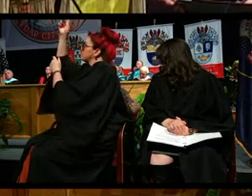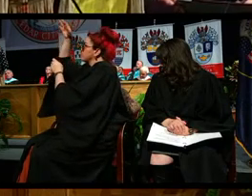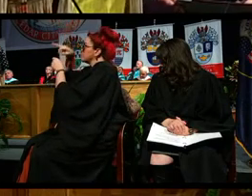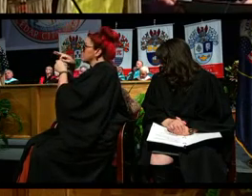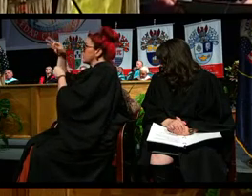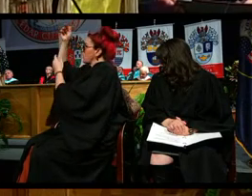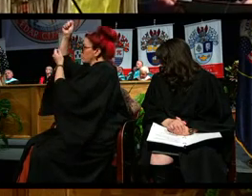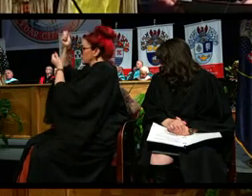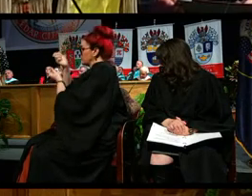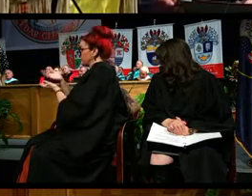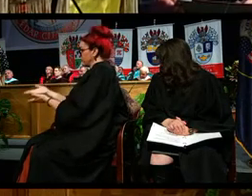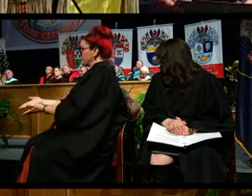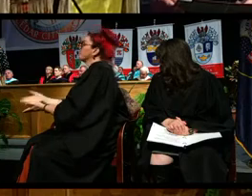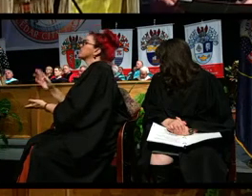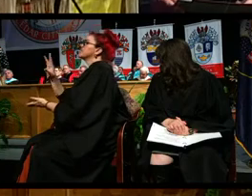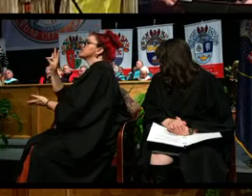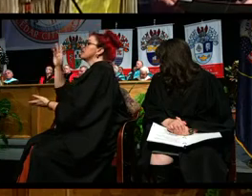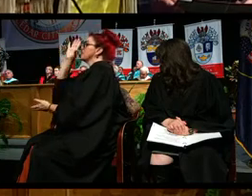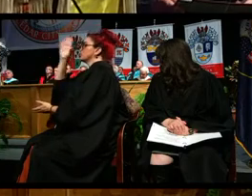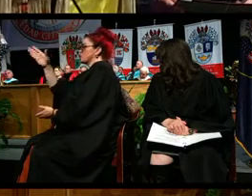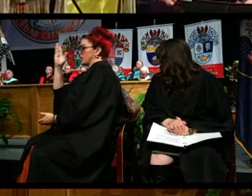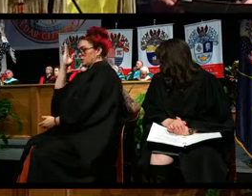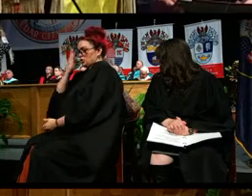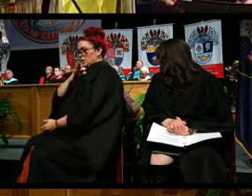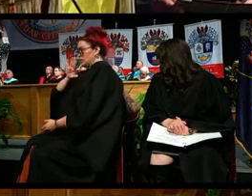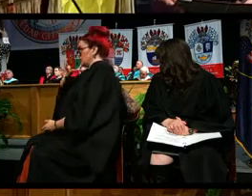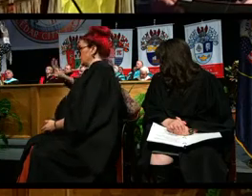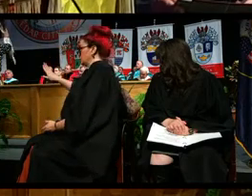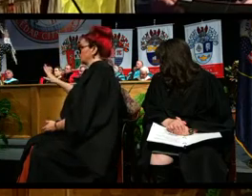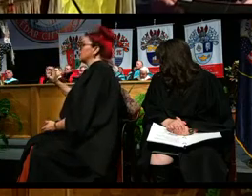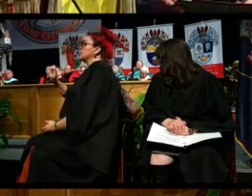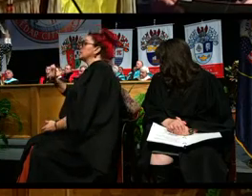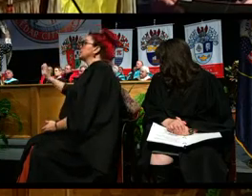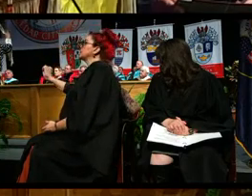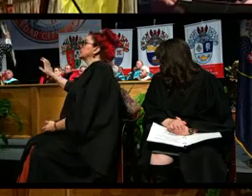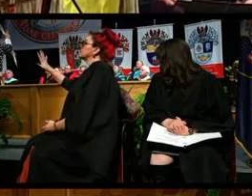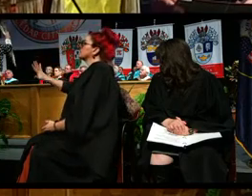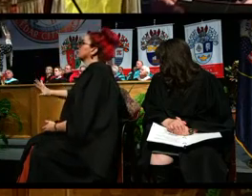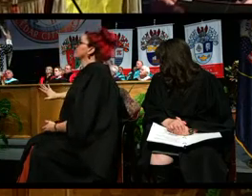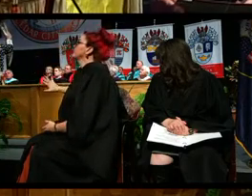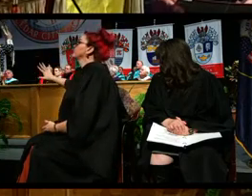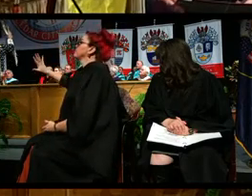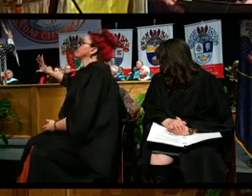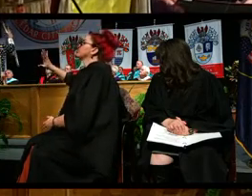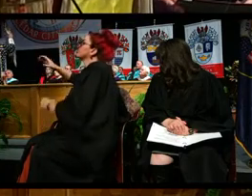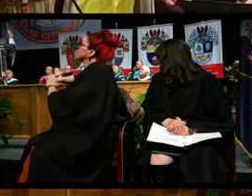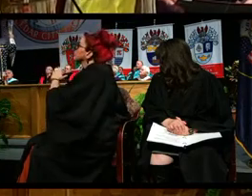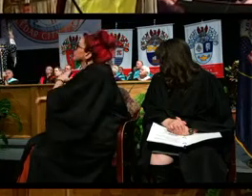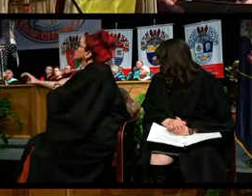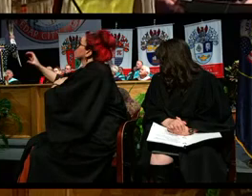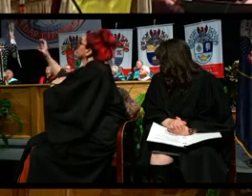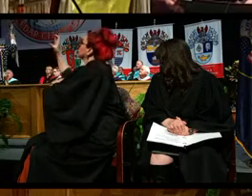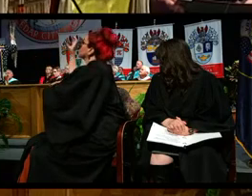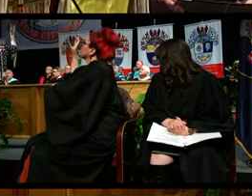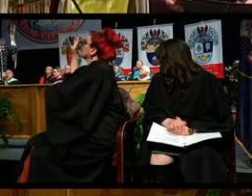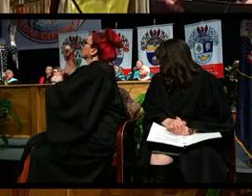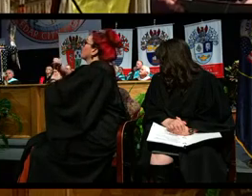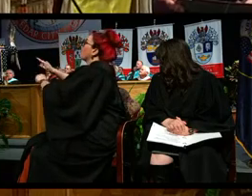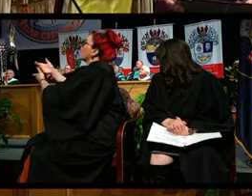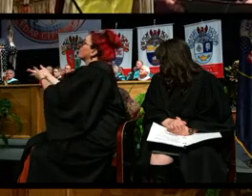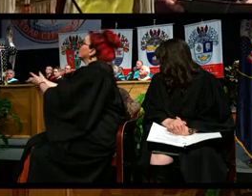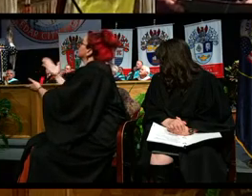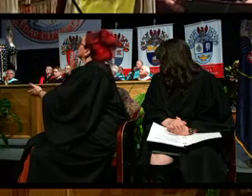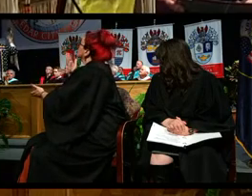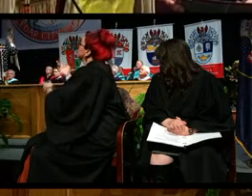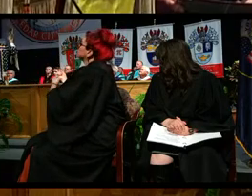the seven directions. Everything from the east, Moan, where the sun rises, where all good things come.